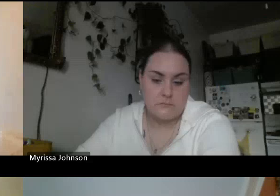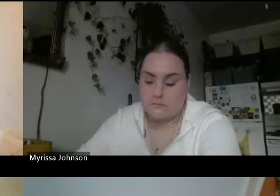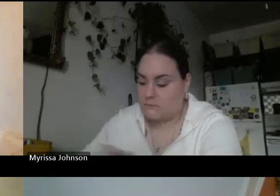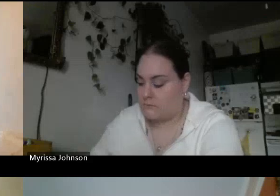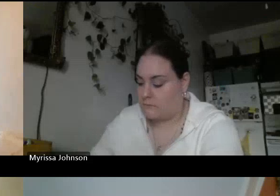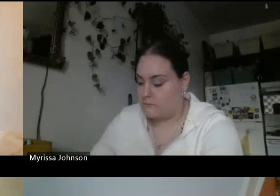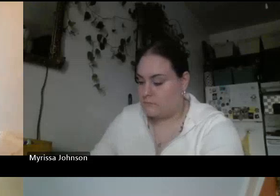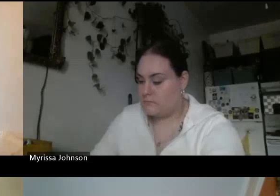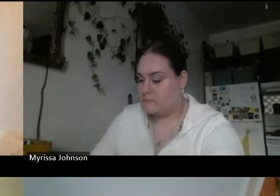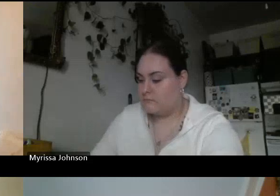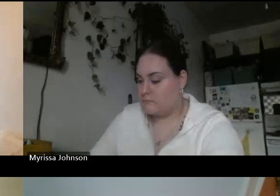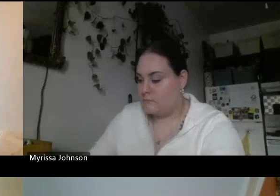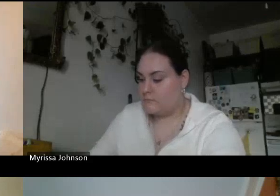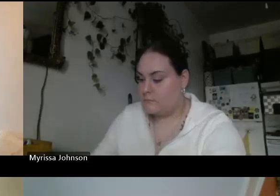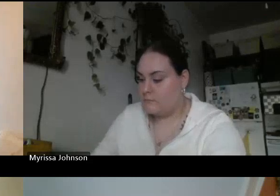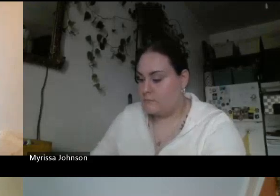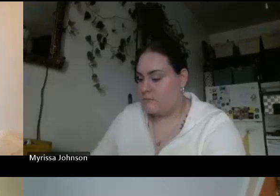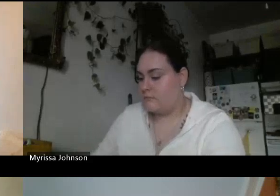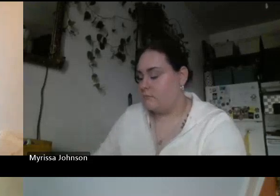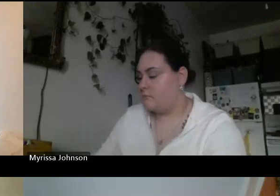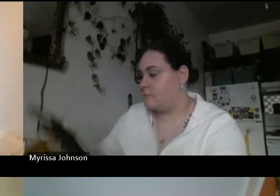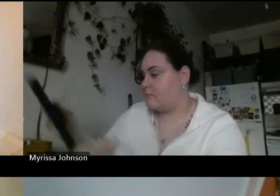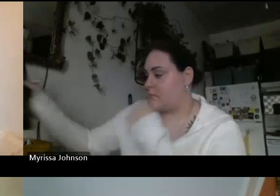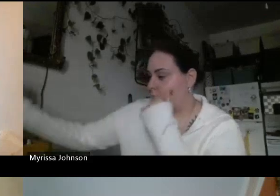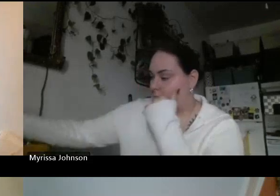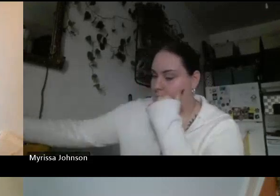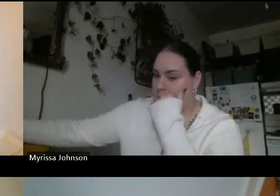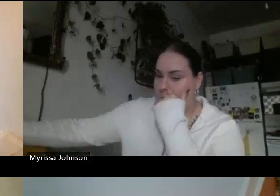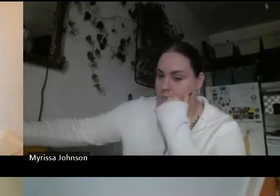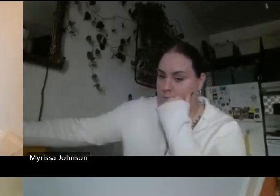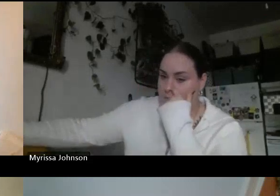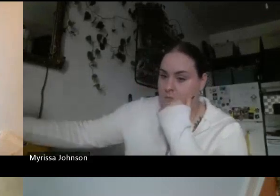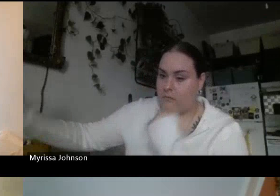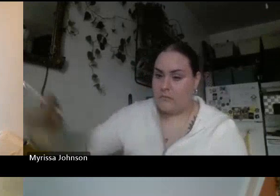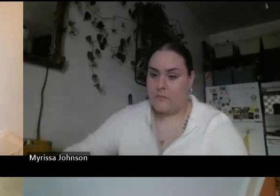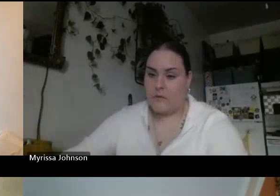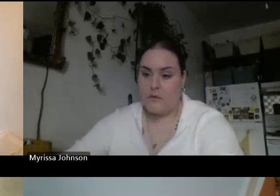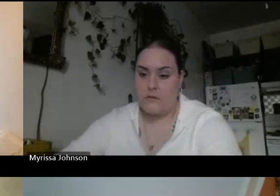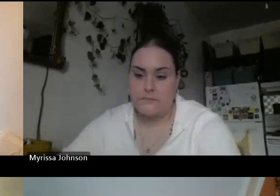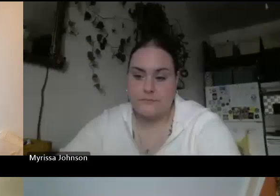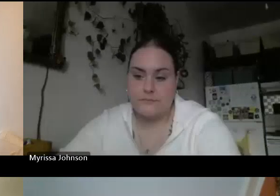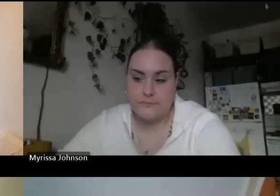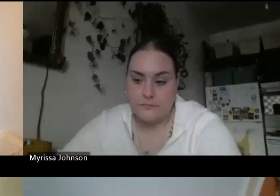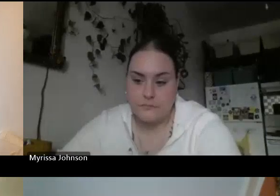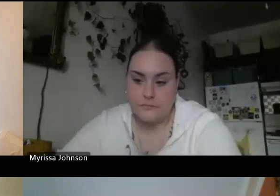lot of really intense research on what ethical issue might you encounter,